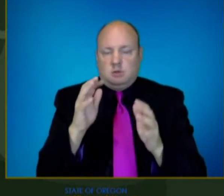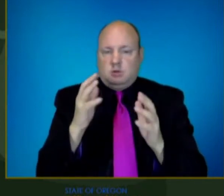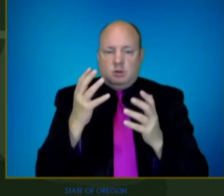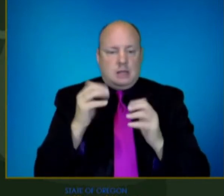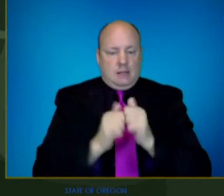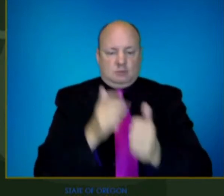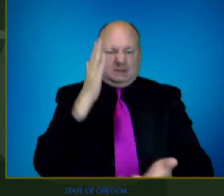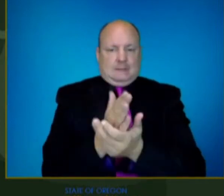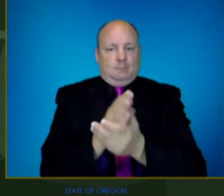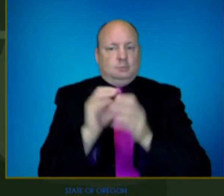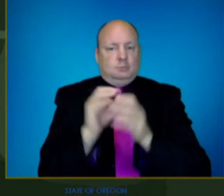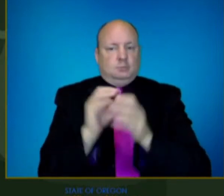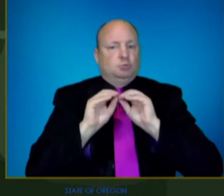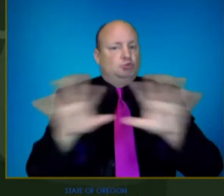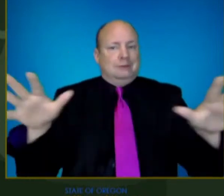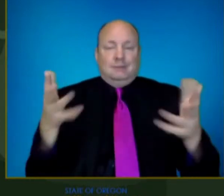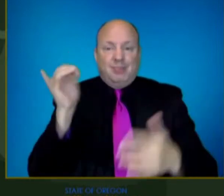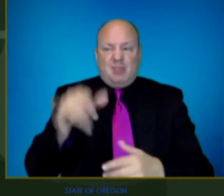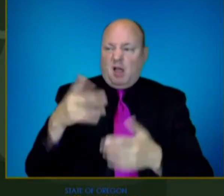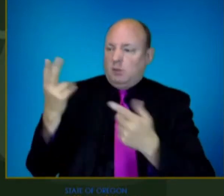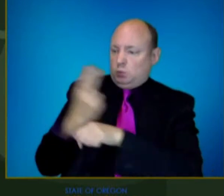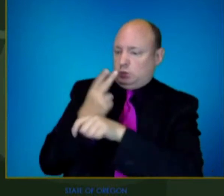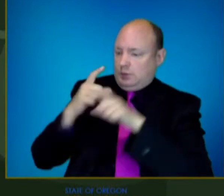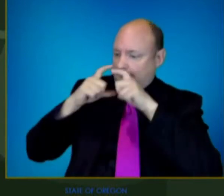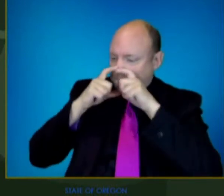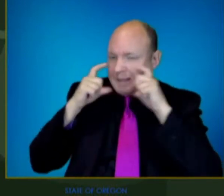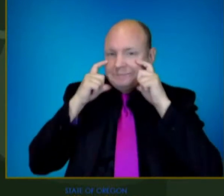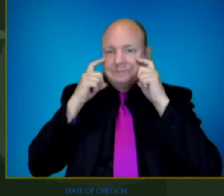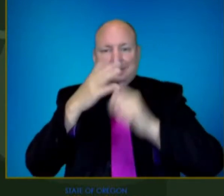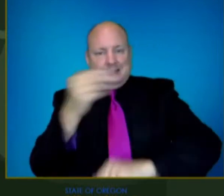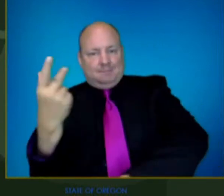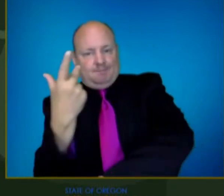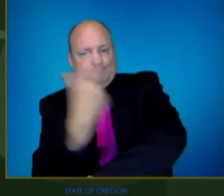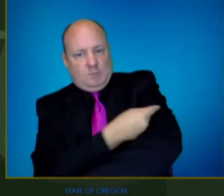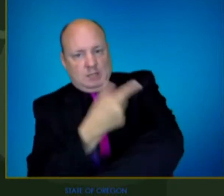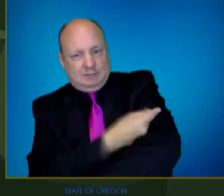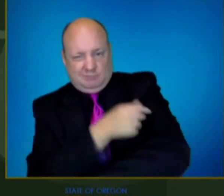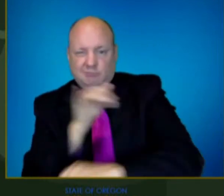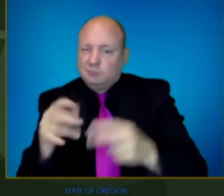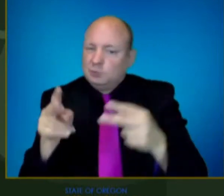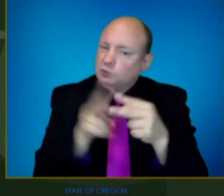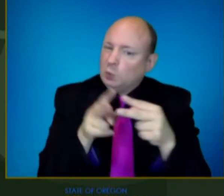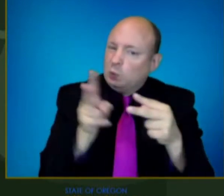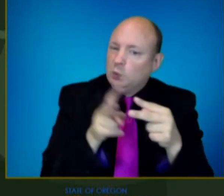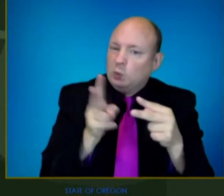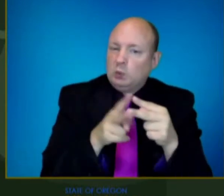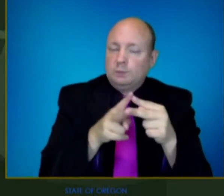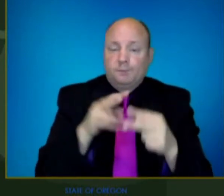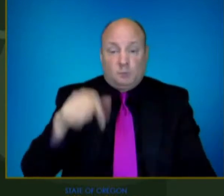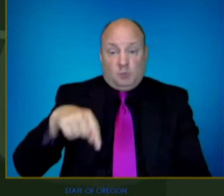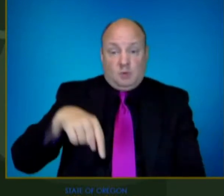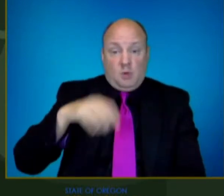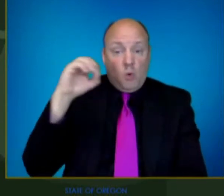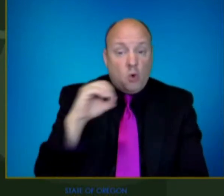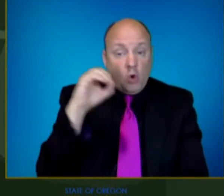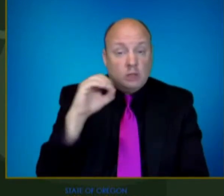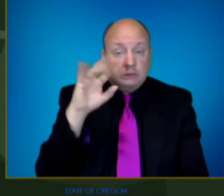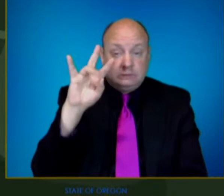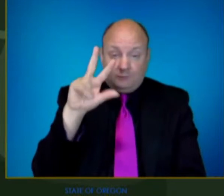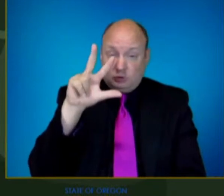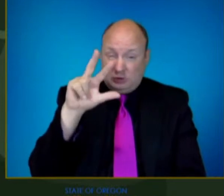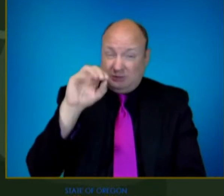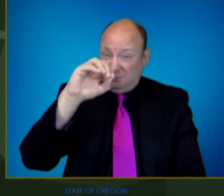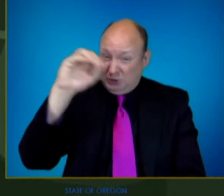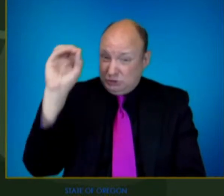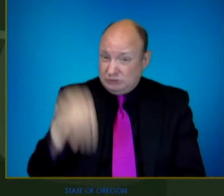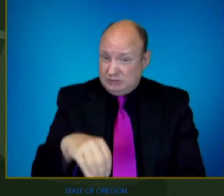most important of all, get vaccinated. In Oregon, nearly 73% of adult Oregonians have been vaccinated with at least one